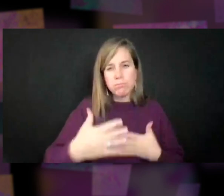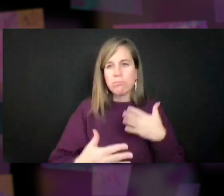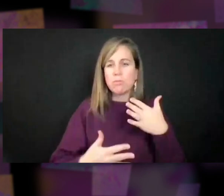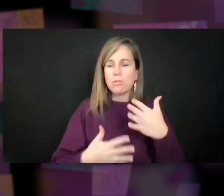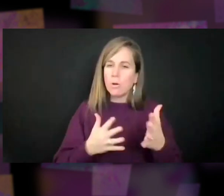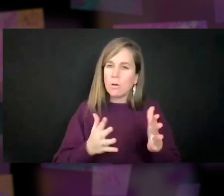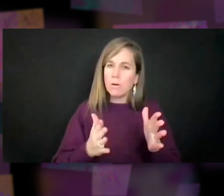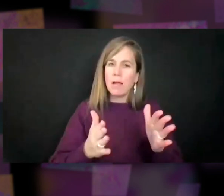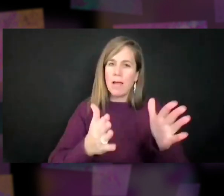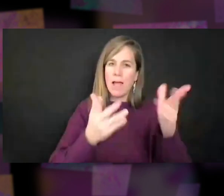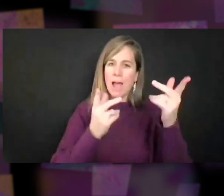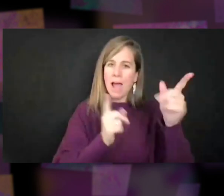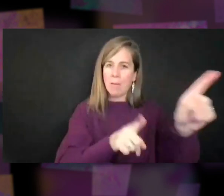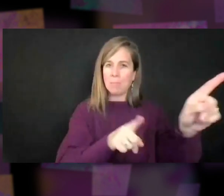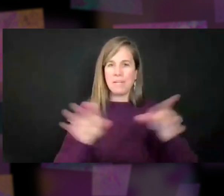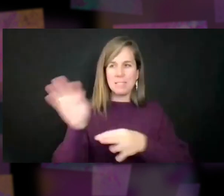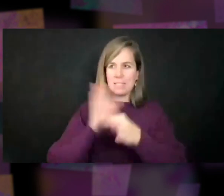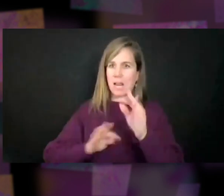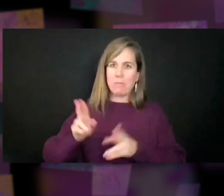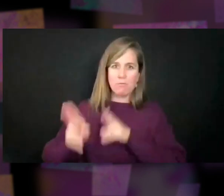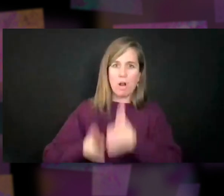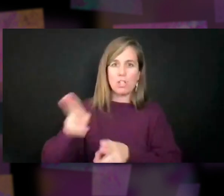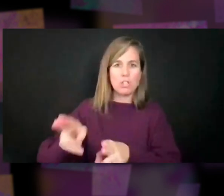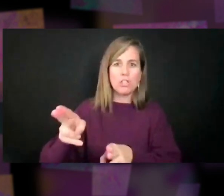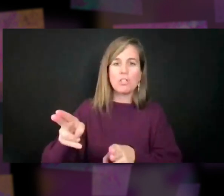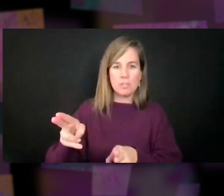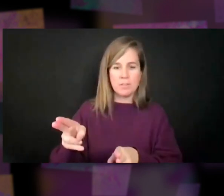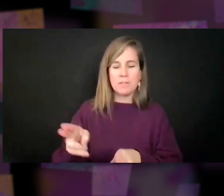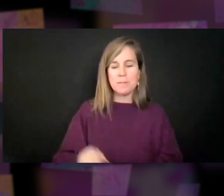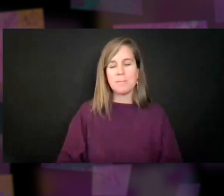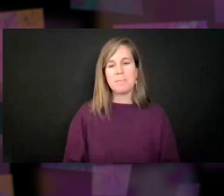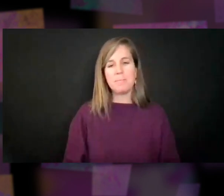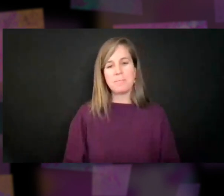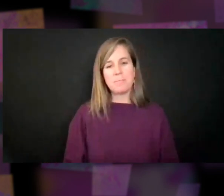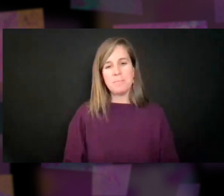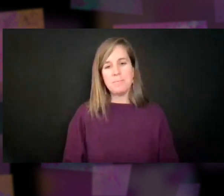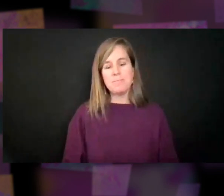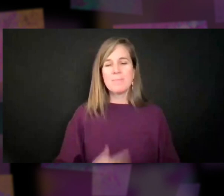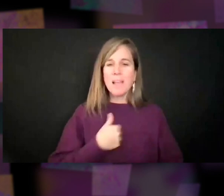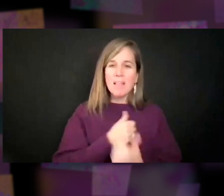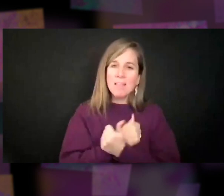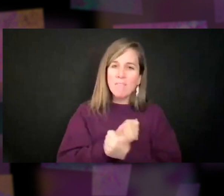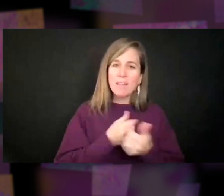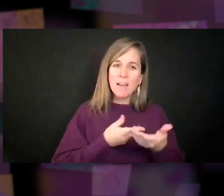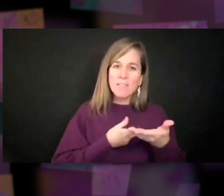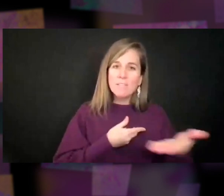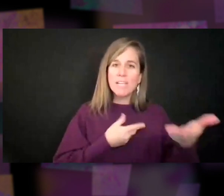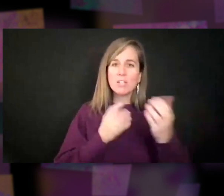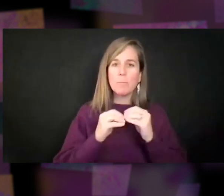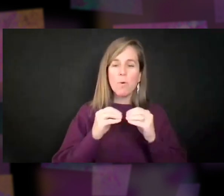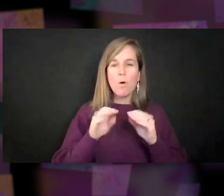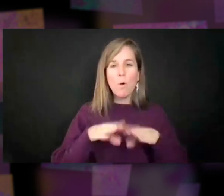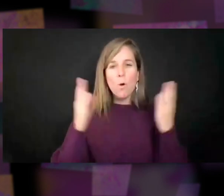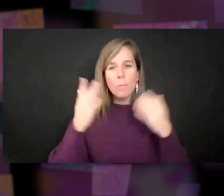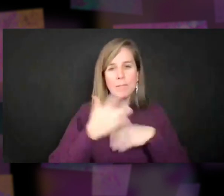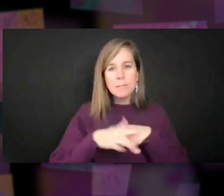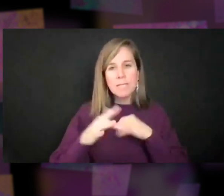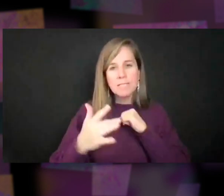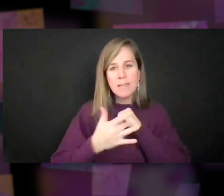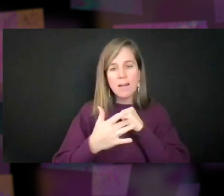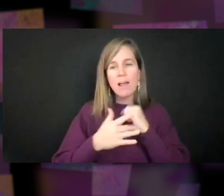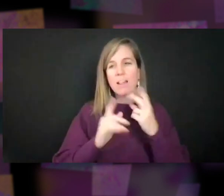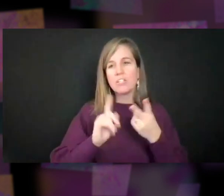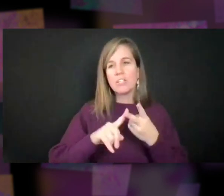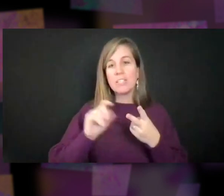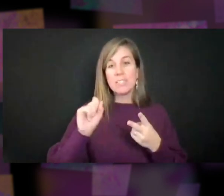with. And I just love that invitation for more open space technologies, space for downtime and